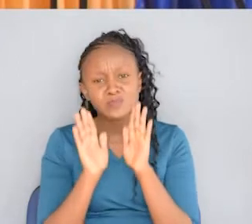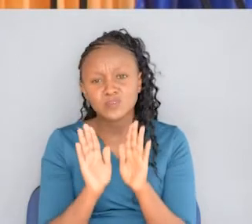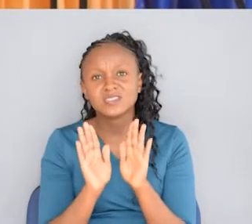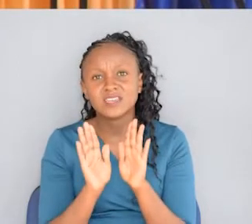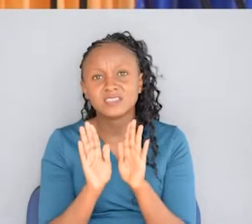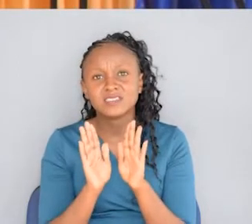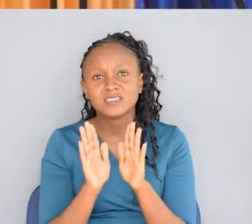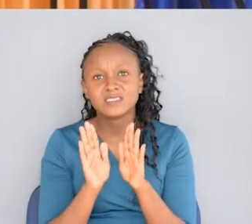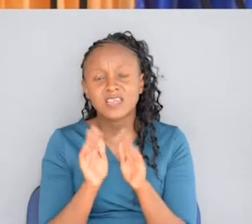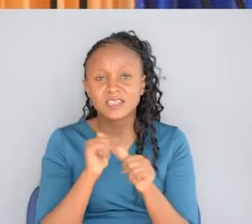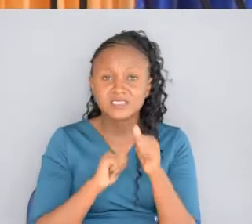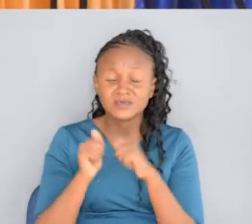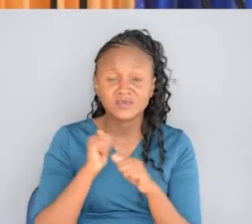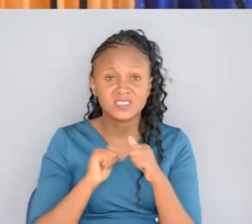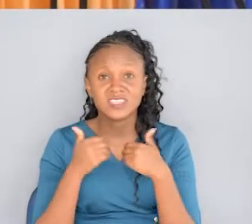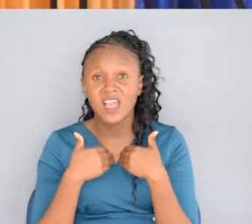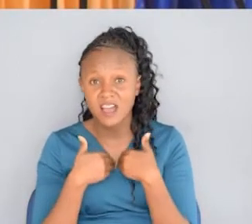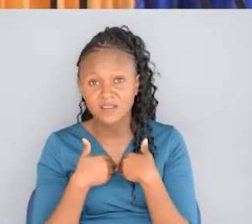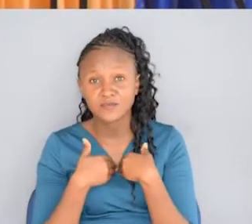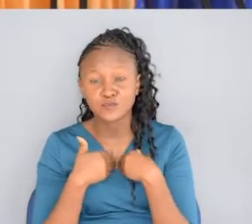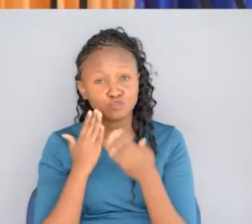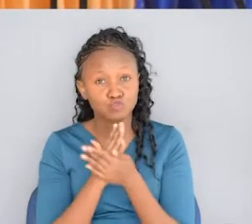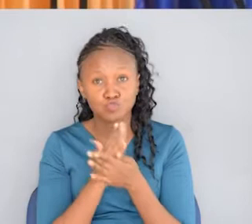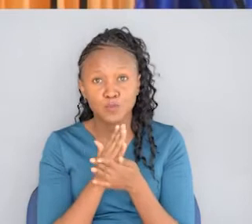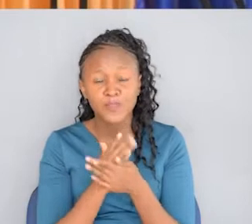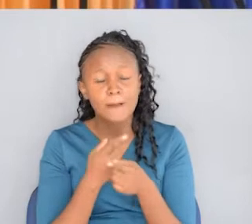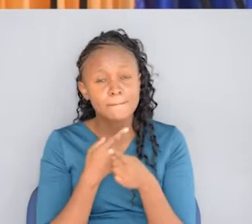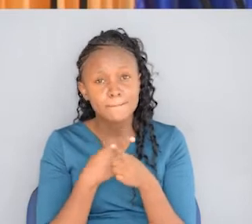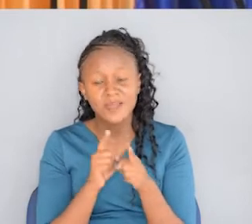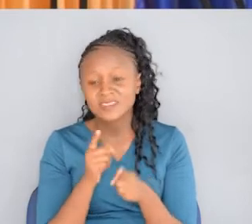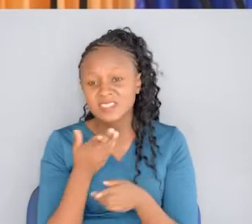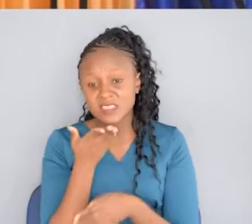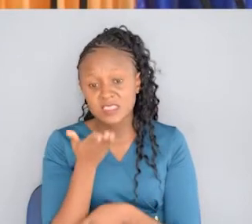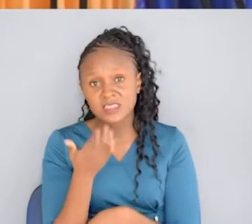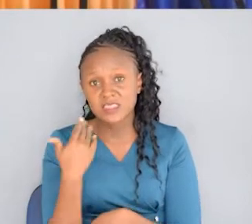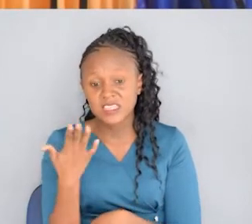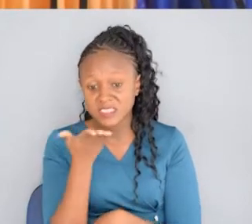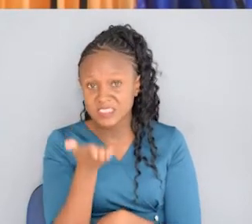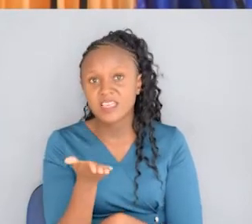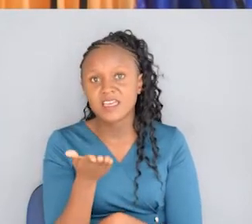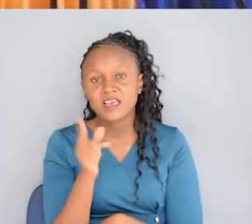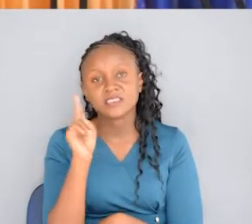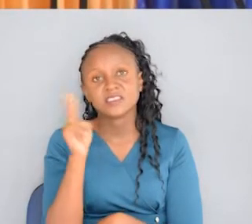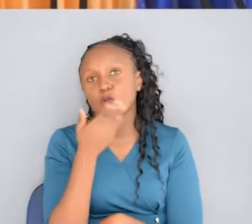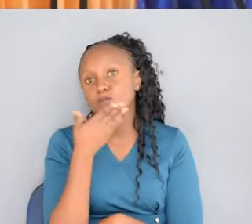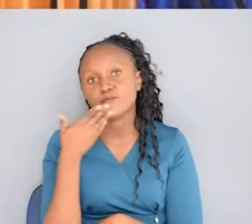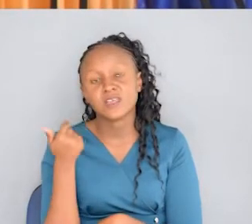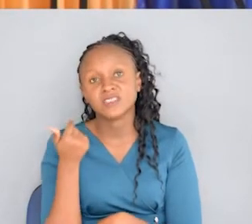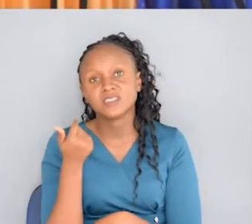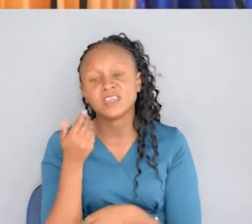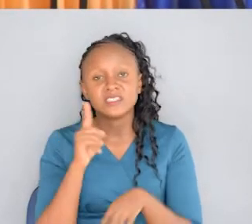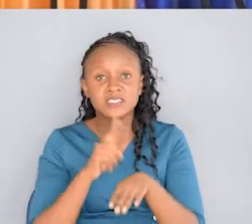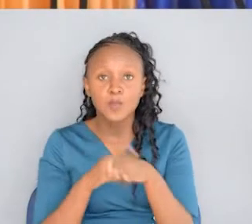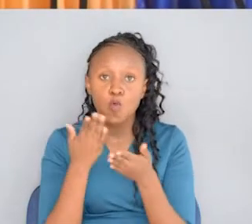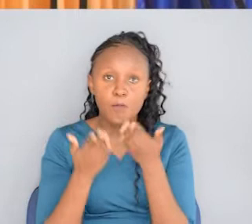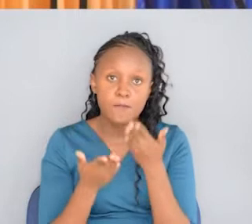important indeed, but these things are second best when we compare them to our private communion with